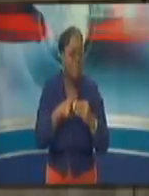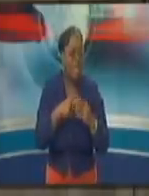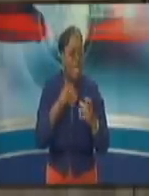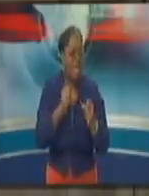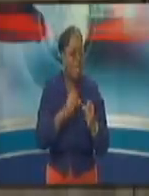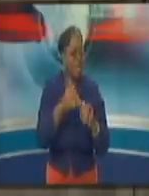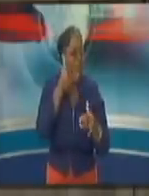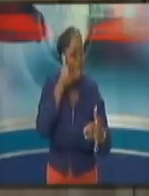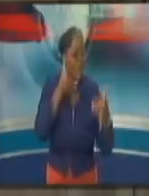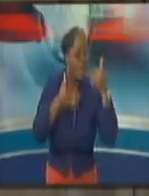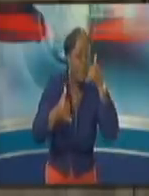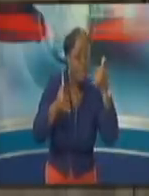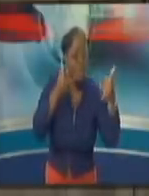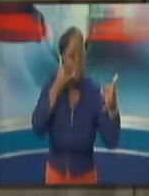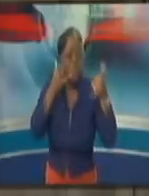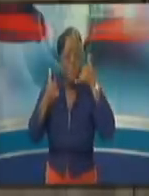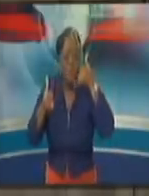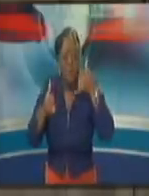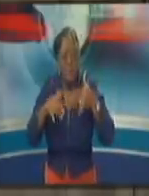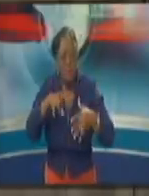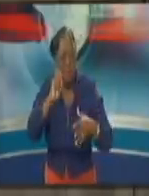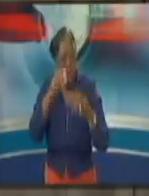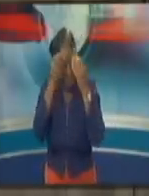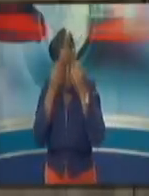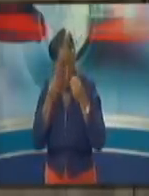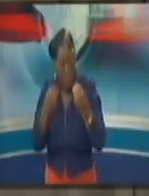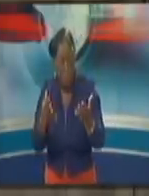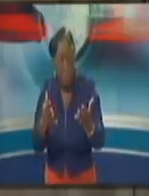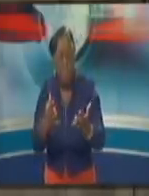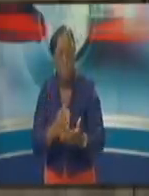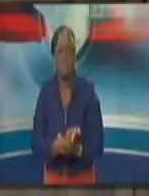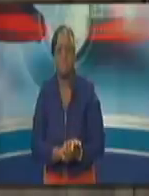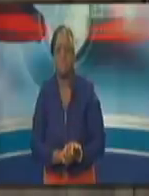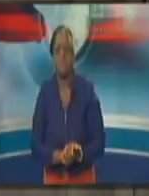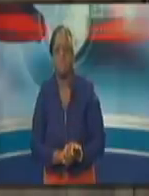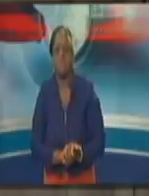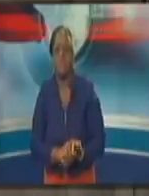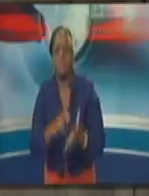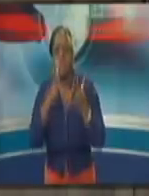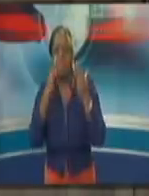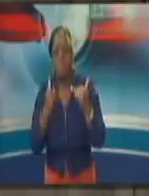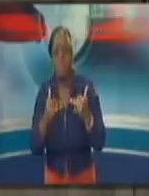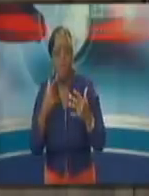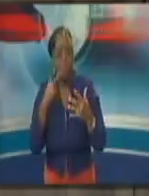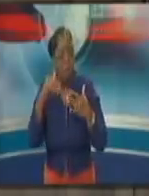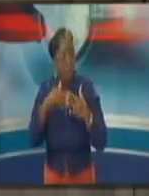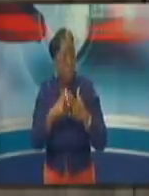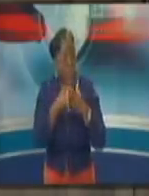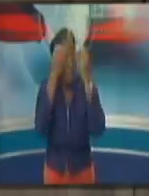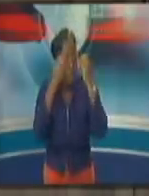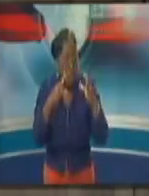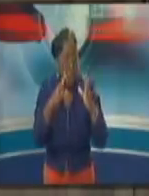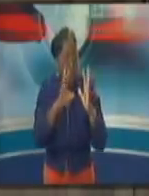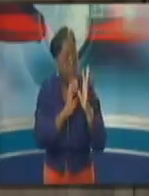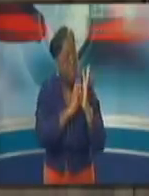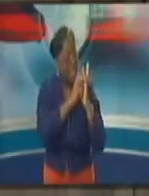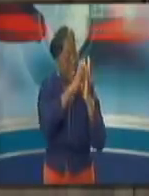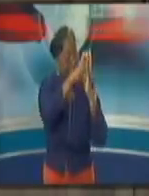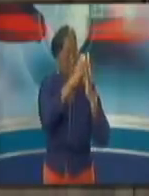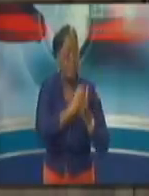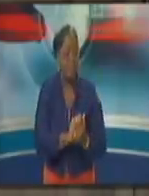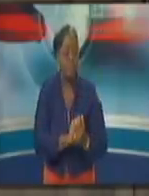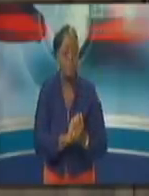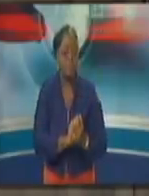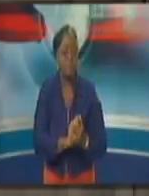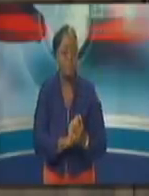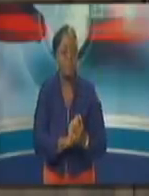things. We have the registry, cancer registry, which we actually have real statistics as it relates to cancer. So all-cause mortality data